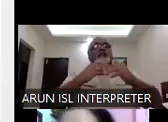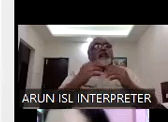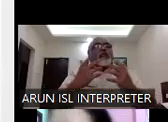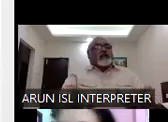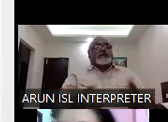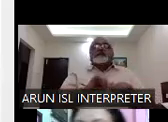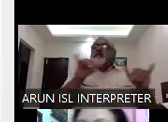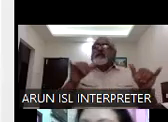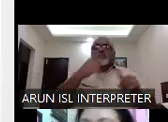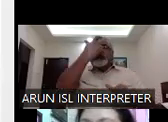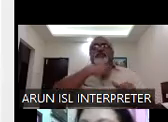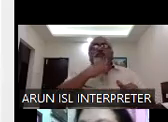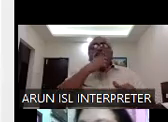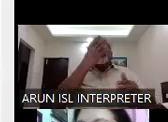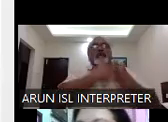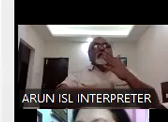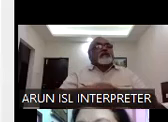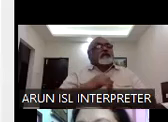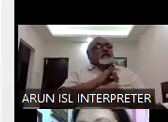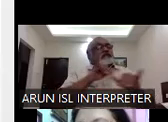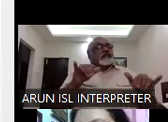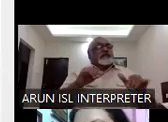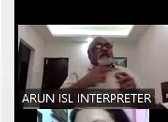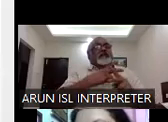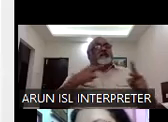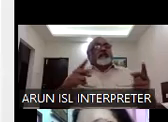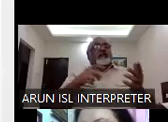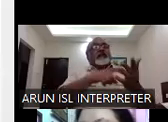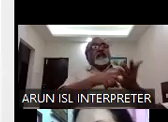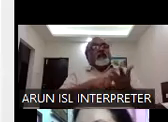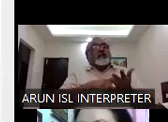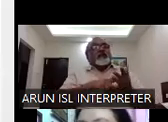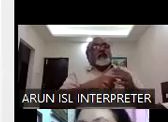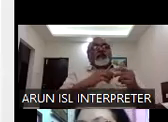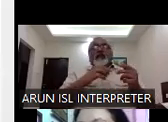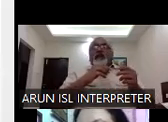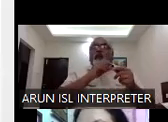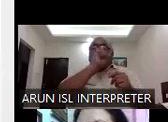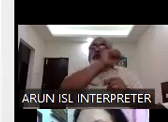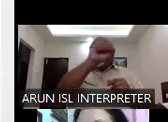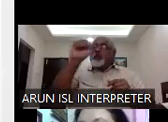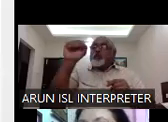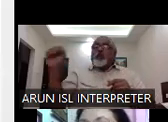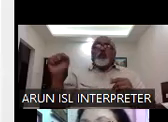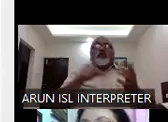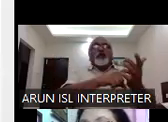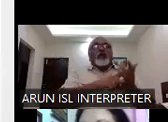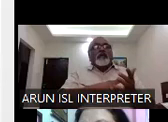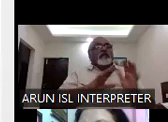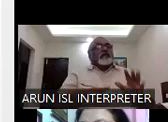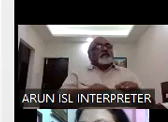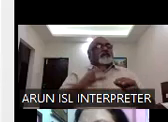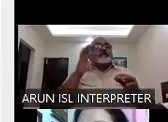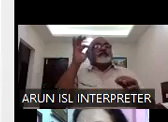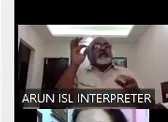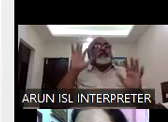with disability are also having having requirements of their own. So you cannot say it's special.